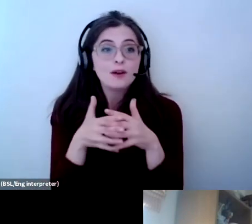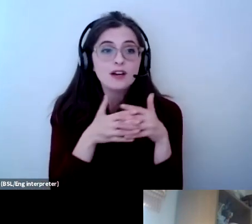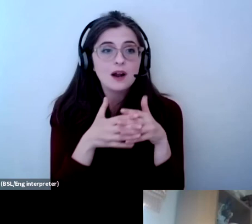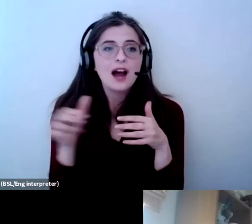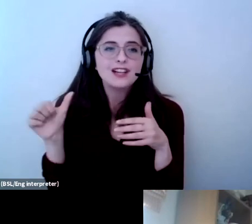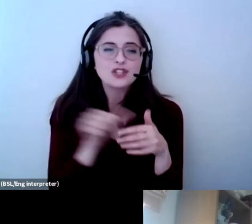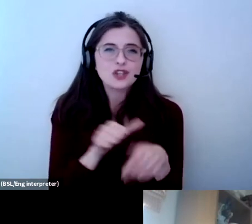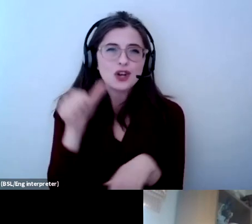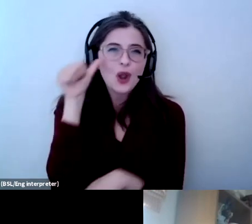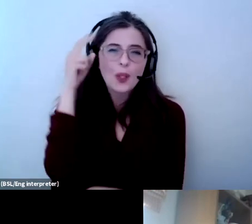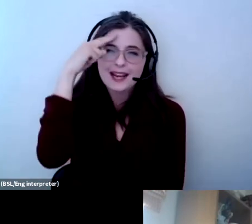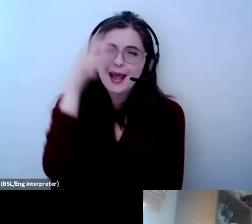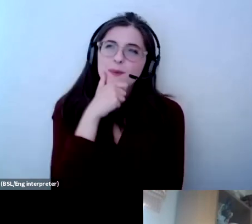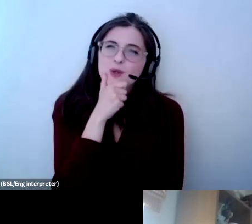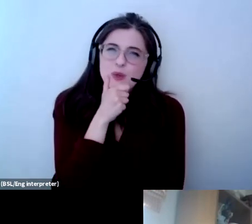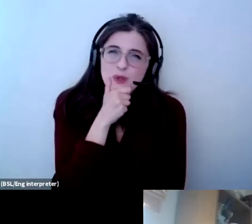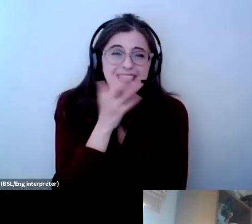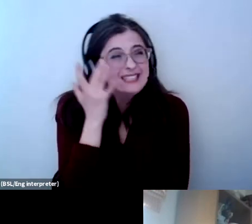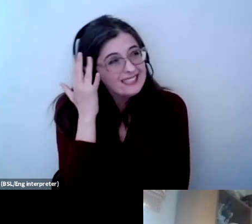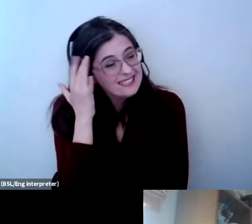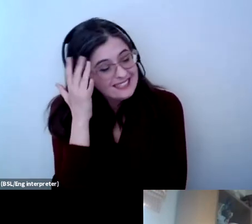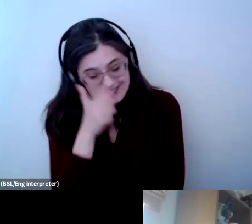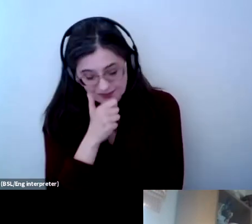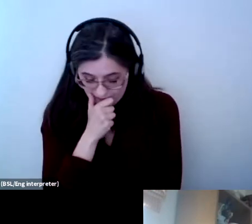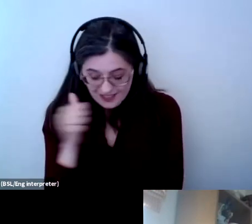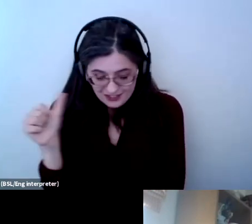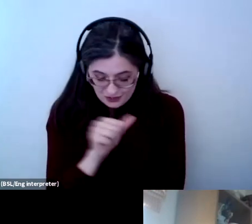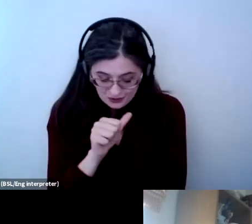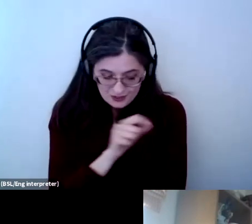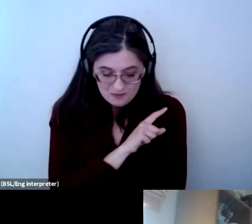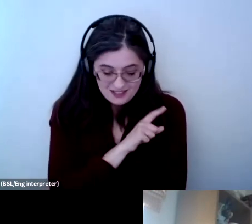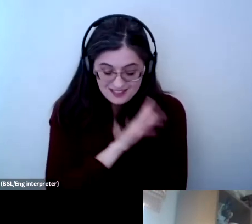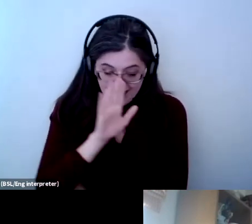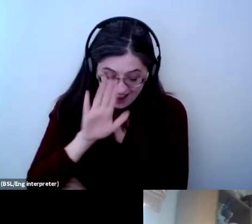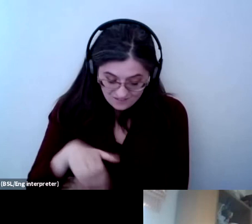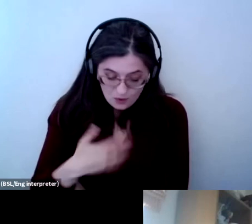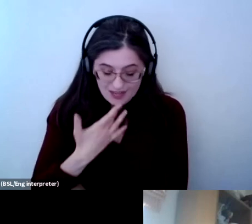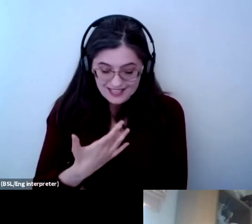should know what it is off the top of my head, because everyone is like